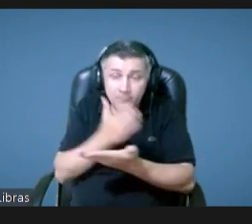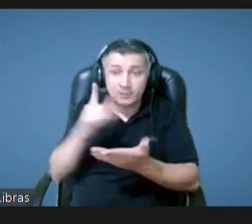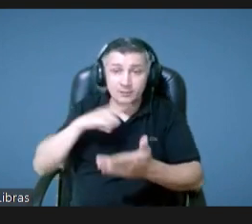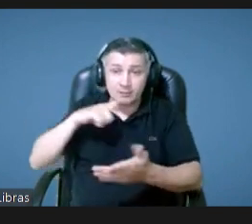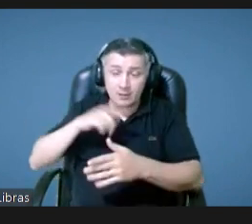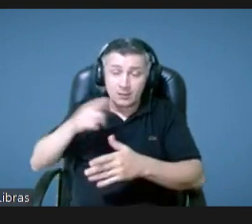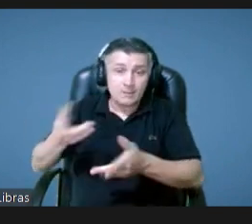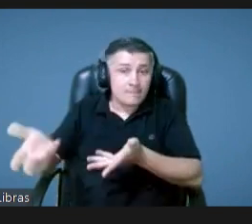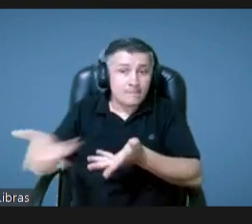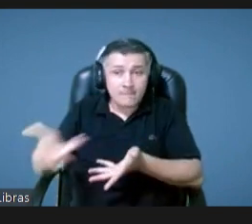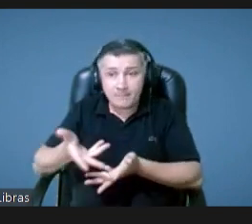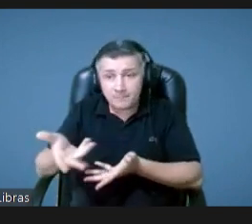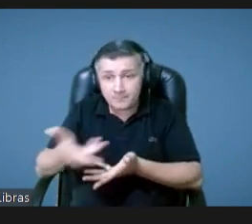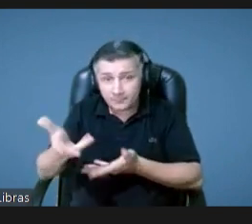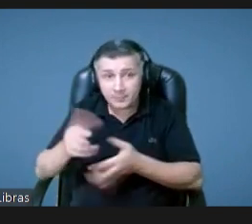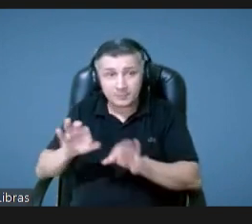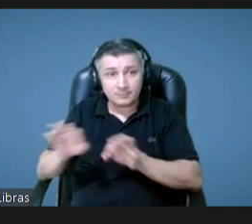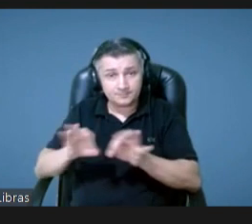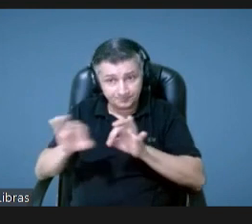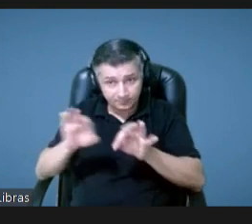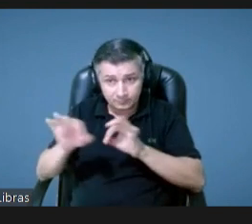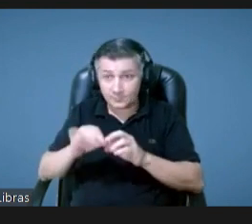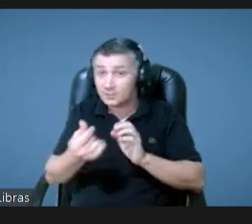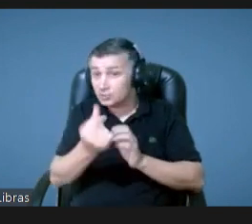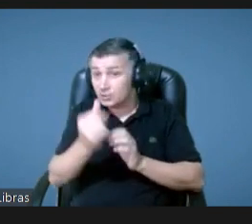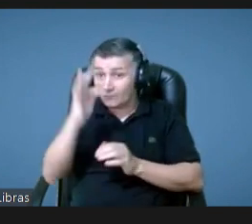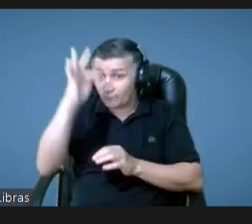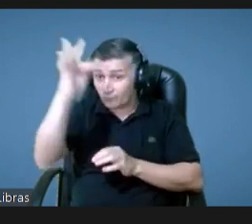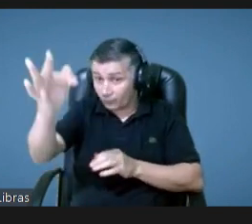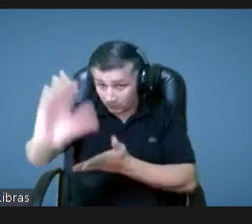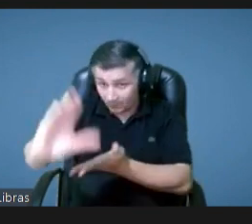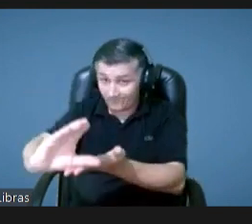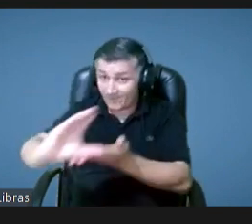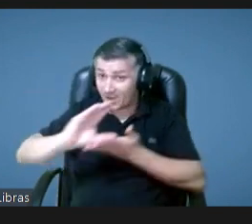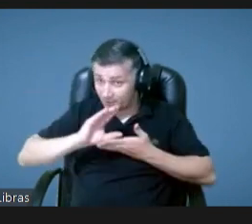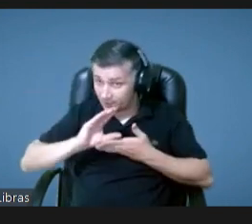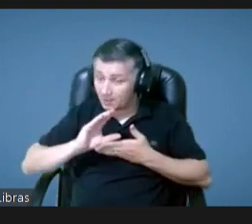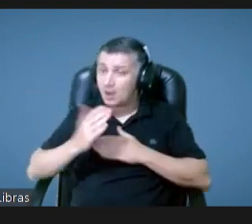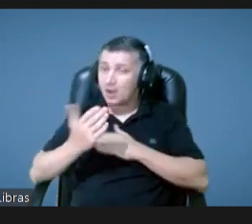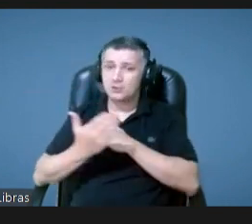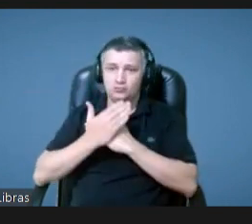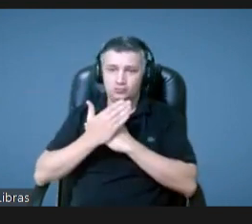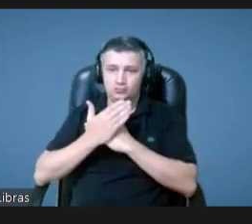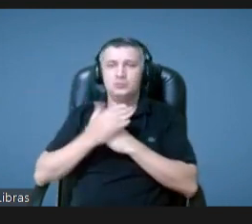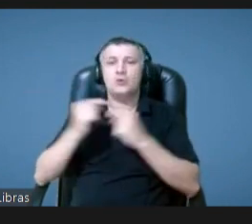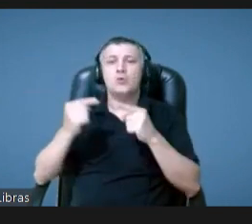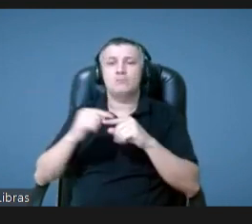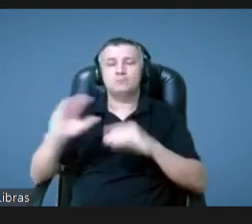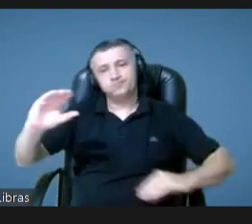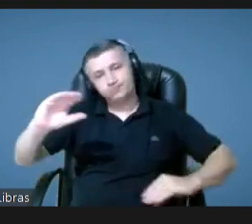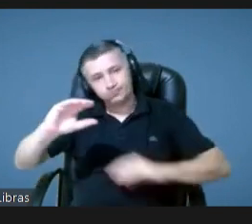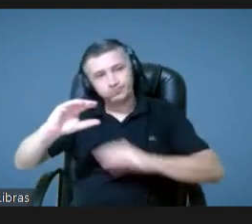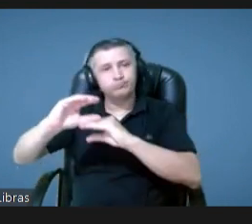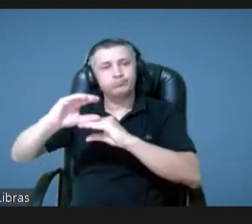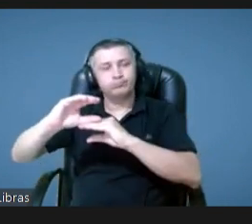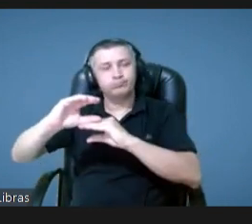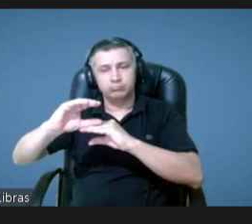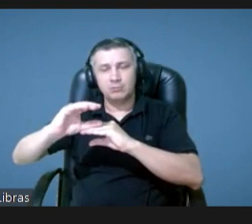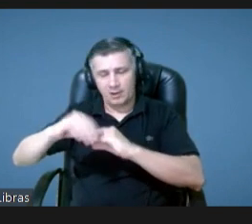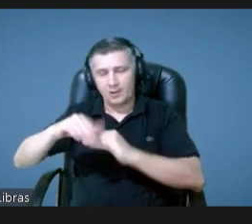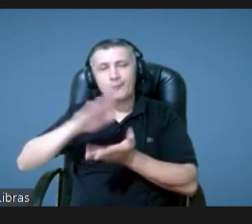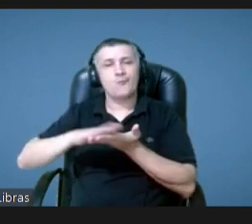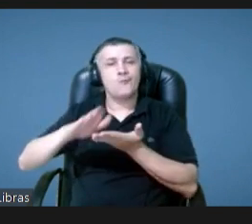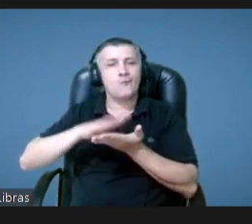the other part will perform in the next few quarters. This deferred